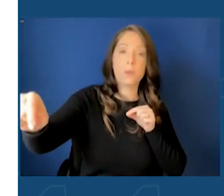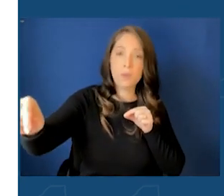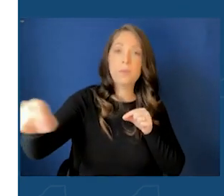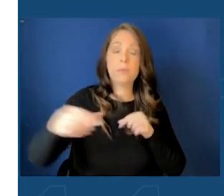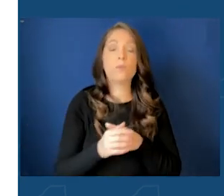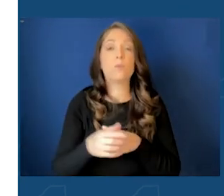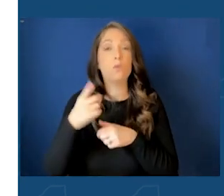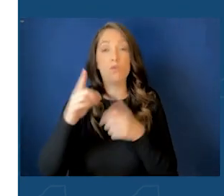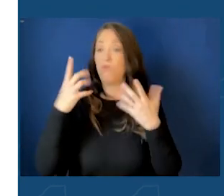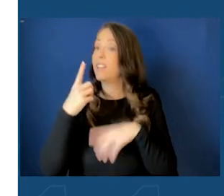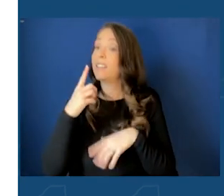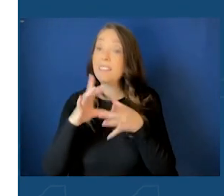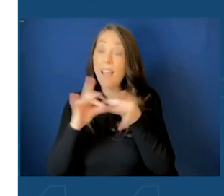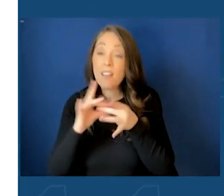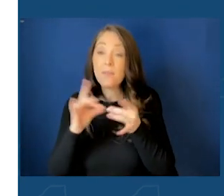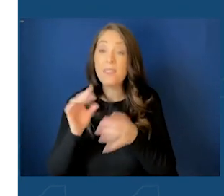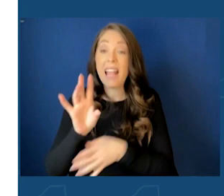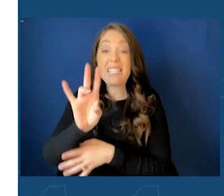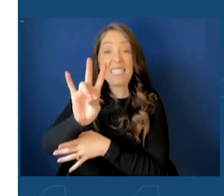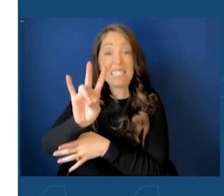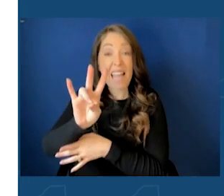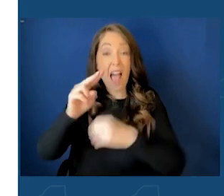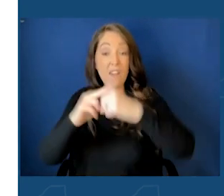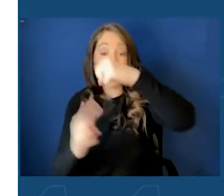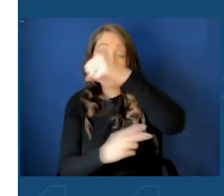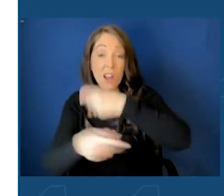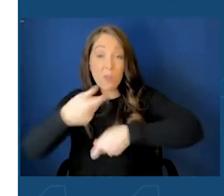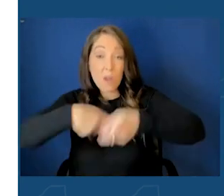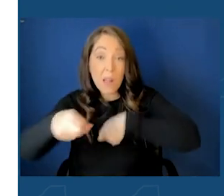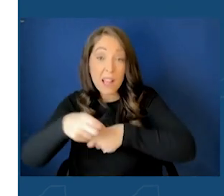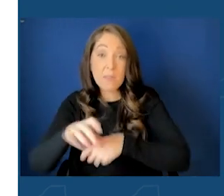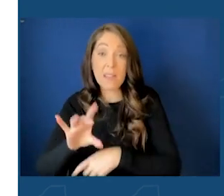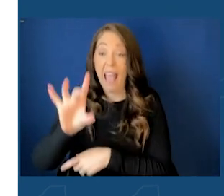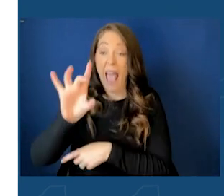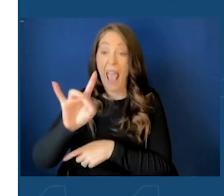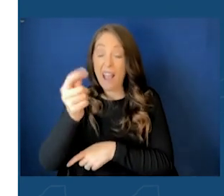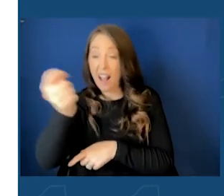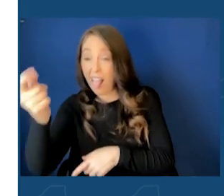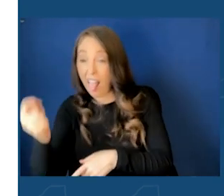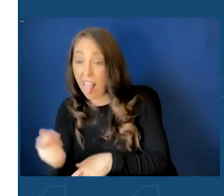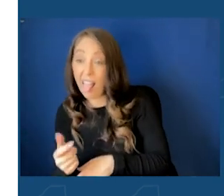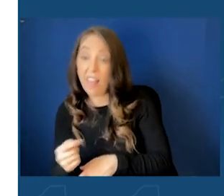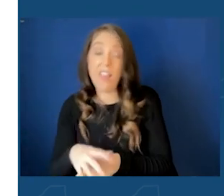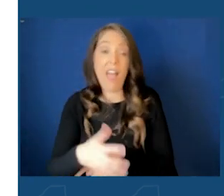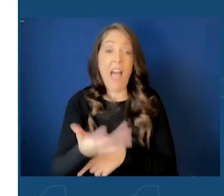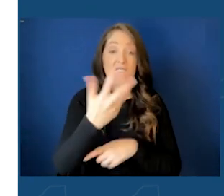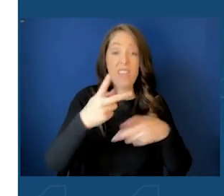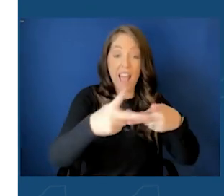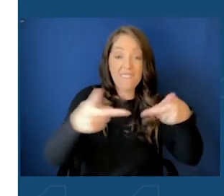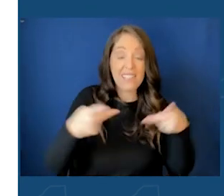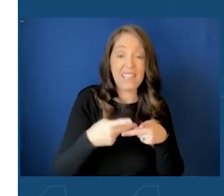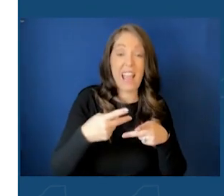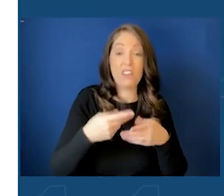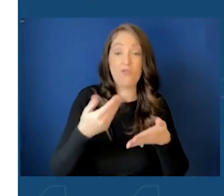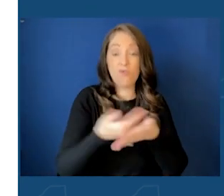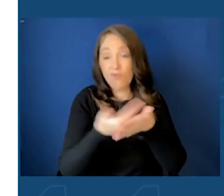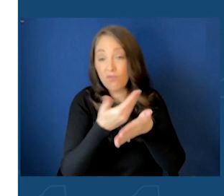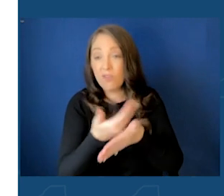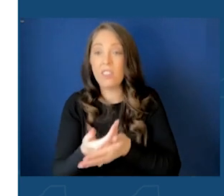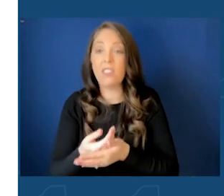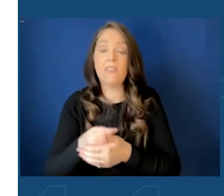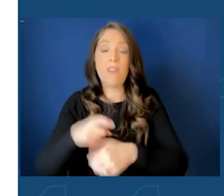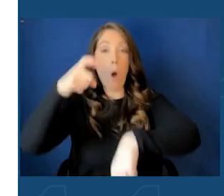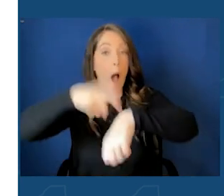it, Governor, 7 bridge replacements, 8 grade crossing eliminations, 5 station renewals, on time, under